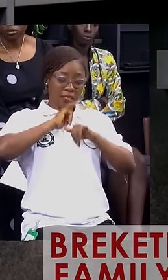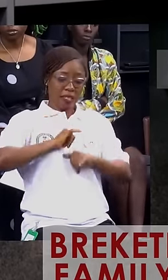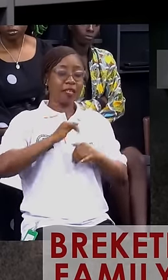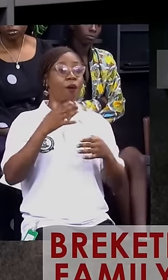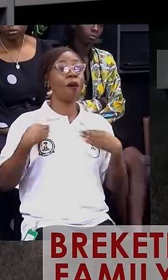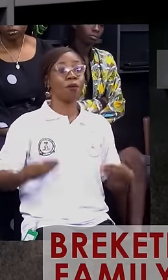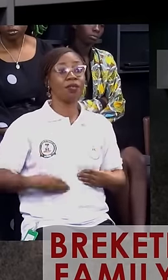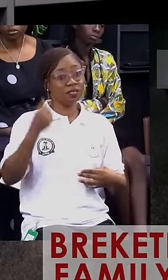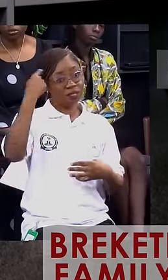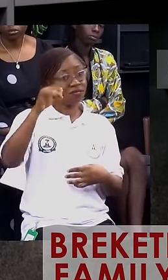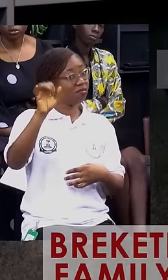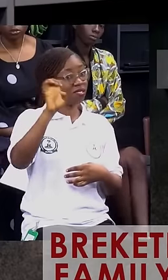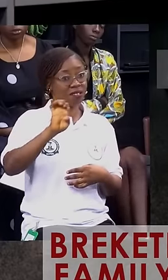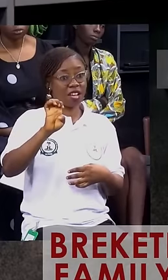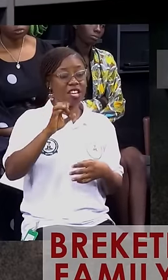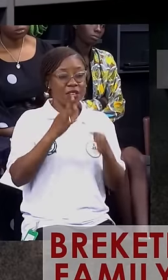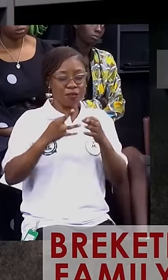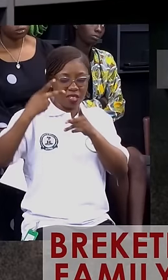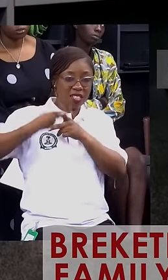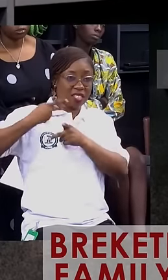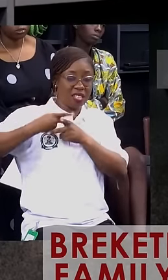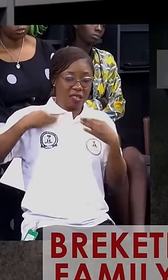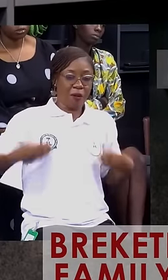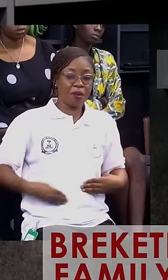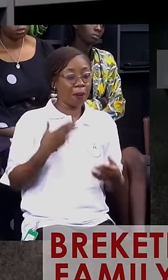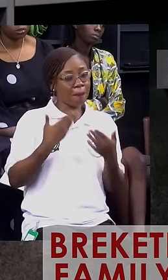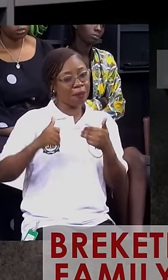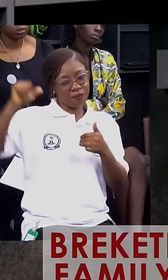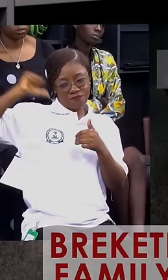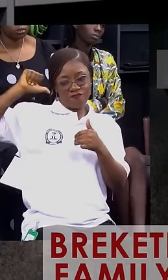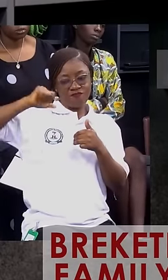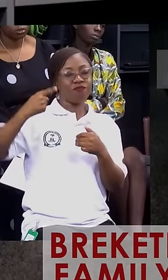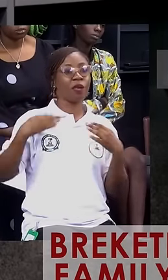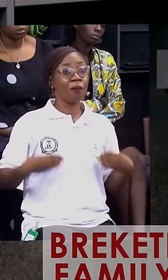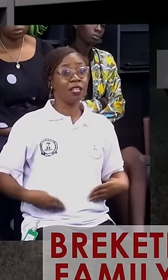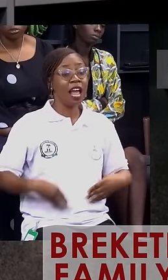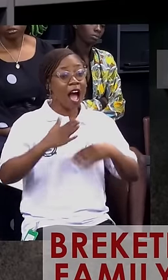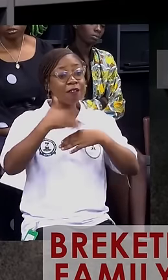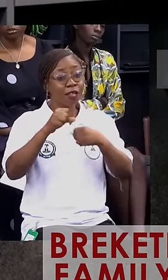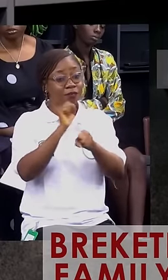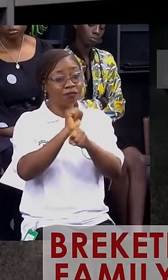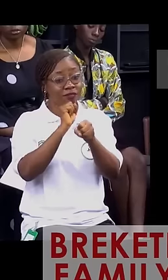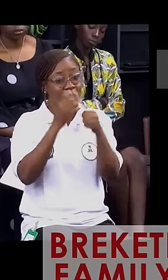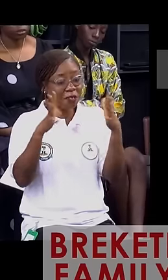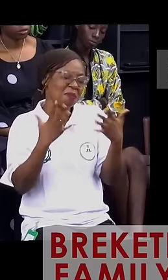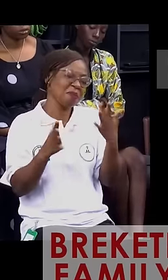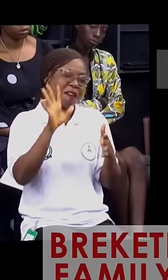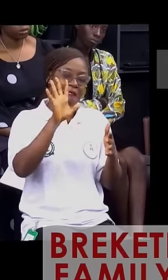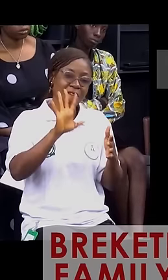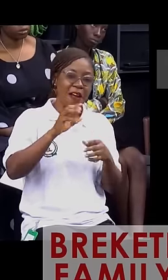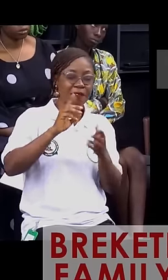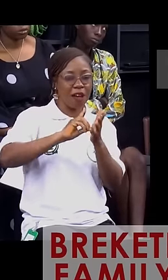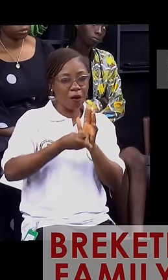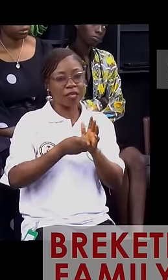if it remains in the body forever, it's going to injure the body. So after it has done its work, maybe after 3 hours, 5 hours,